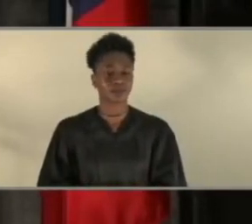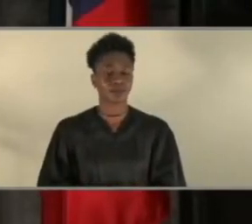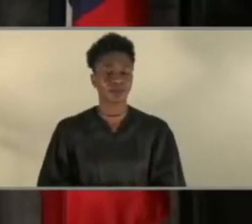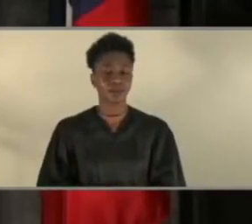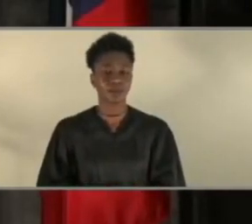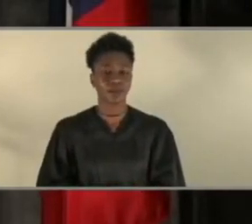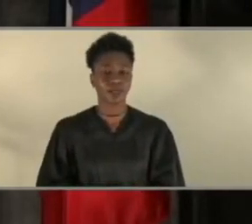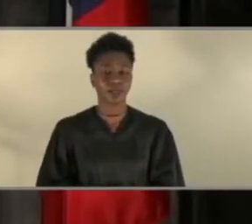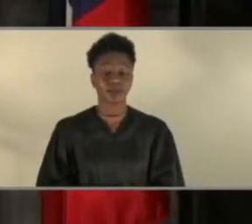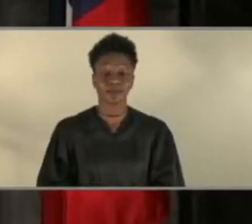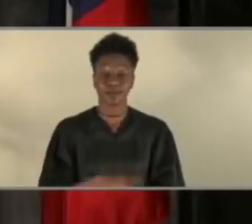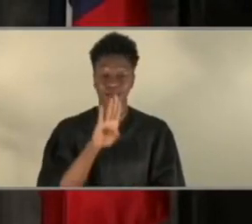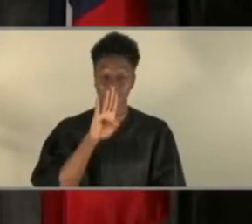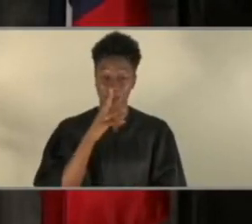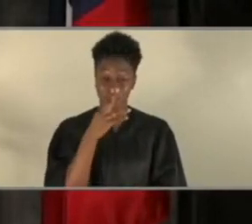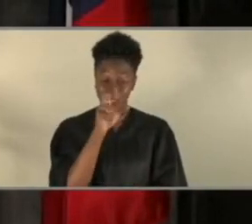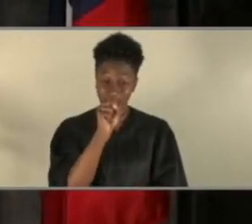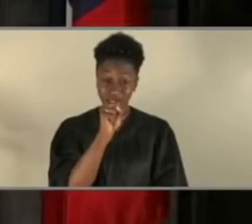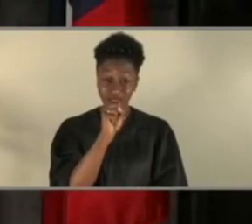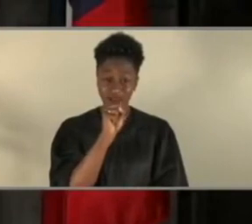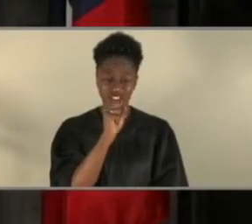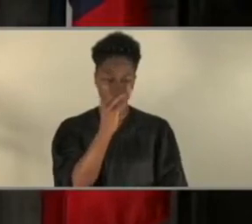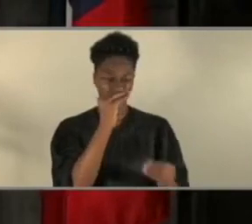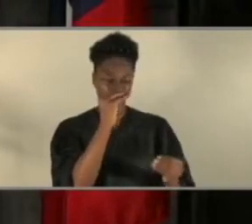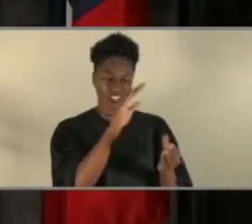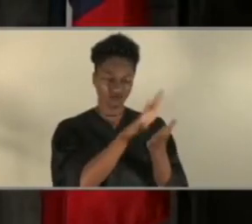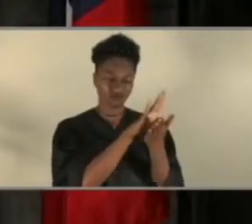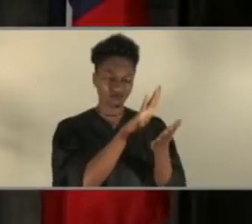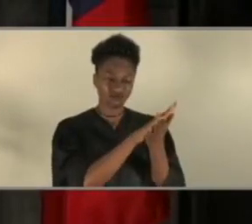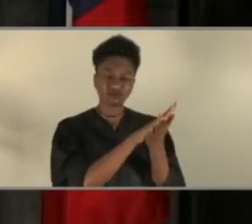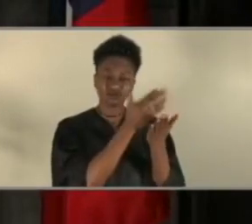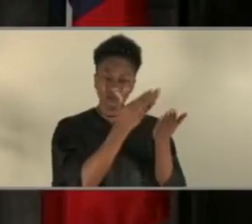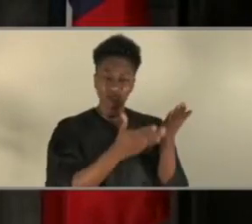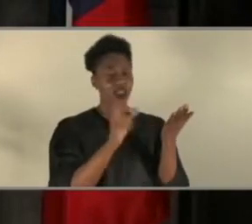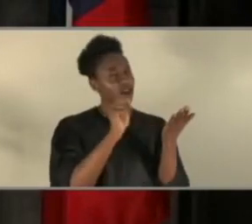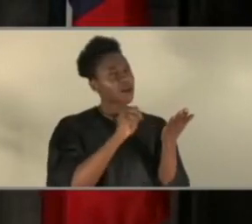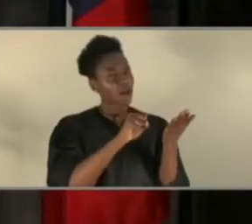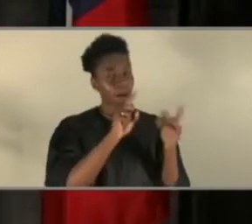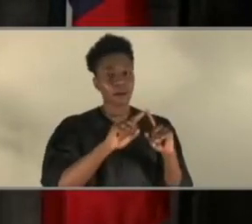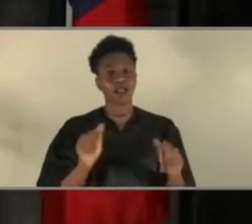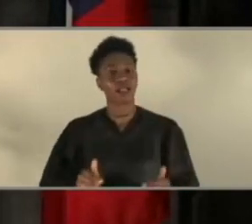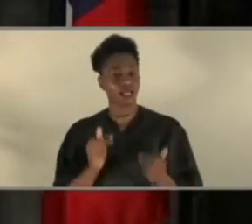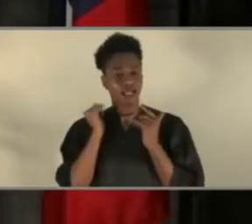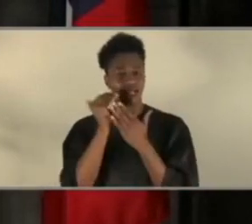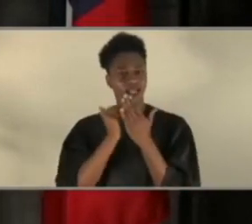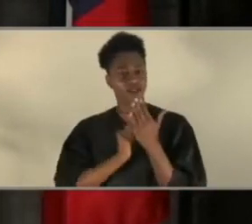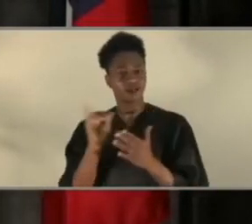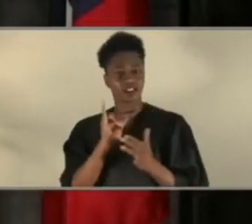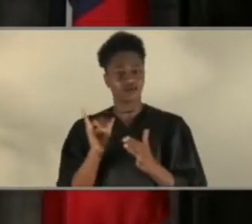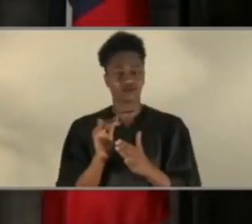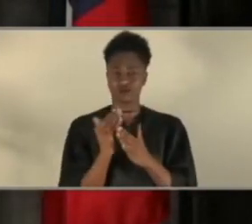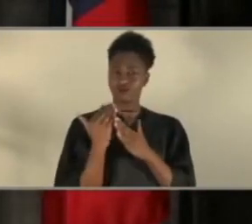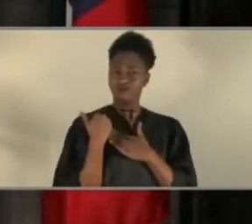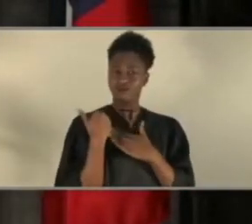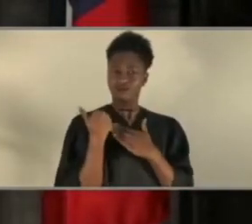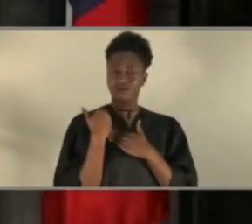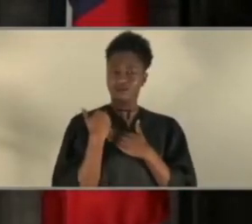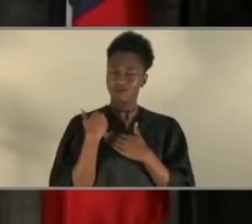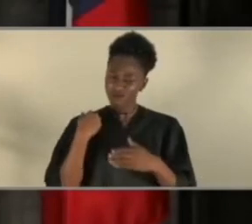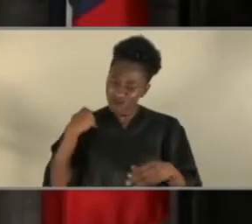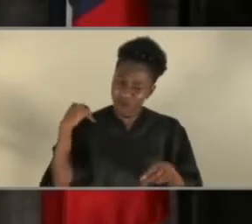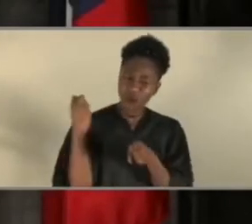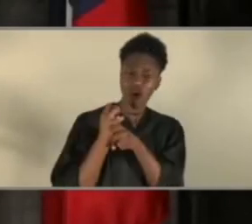Beach not only taught us academic lessons, but it also taught us different life lessons: responsibility, hard